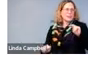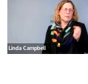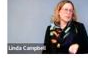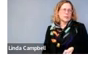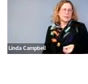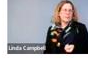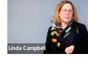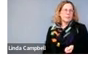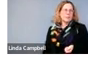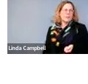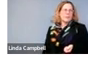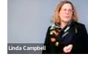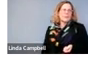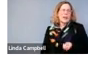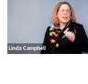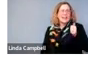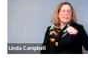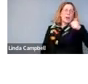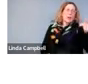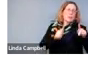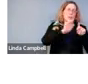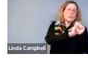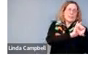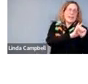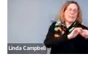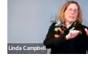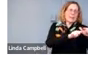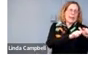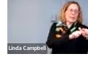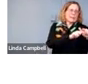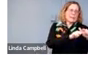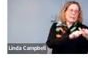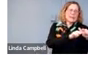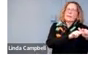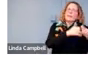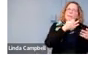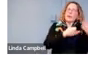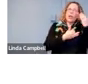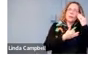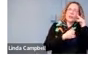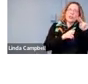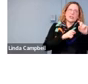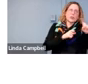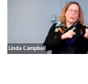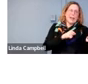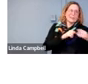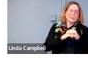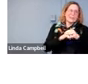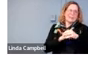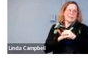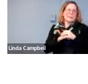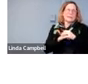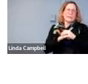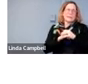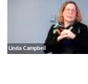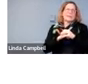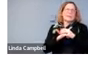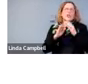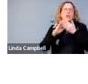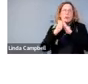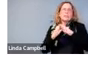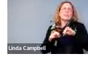not going to be sampling all the lakes in Nova Scotia. And even other people who sample the lakes, they may not be looking at